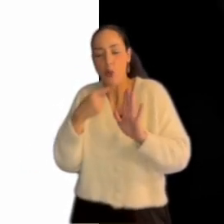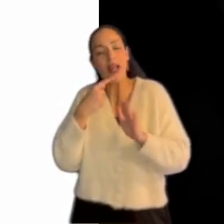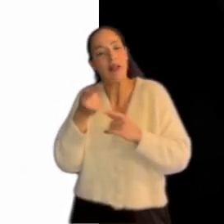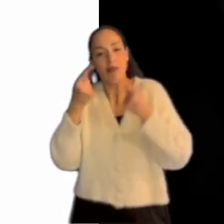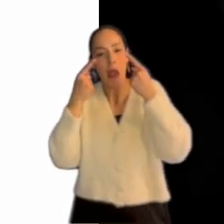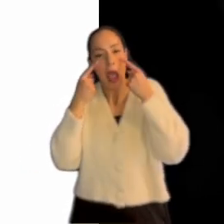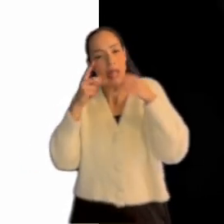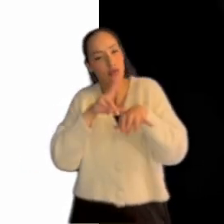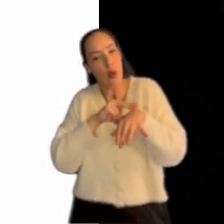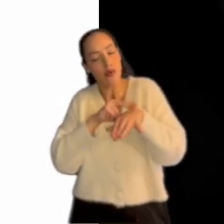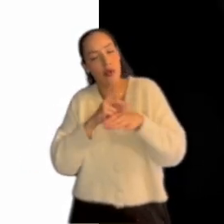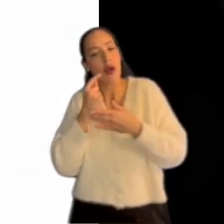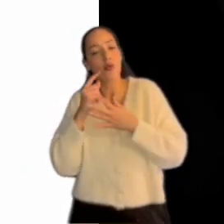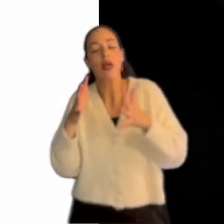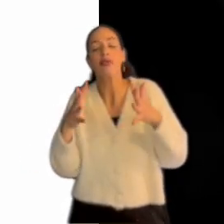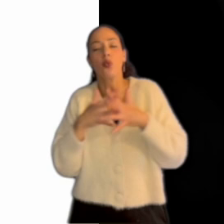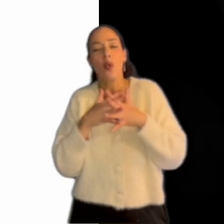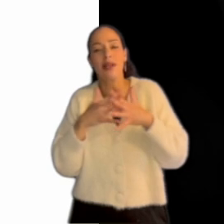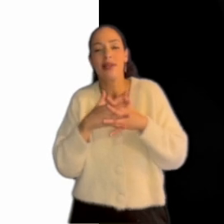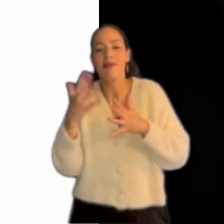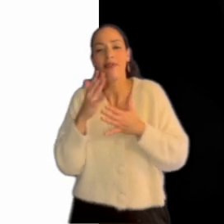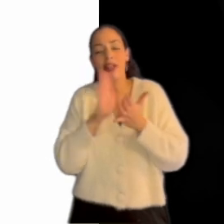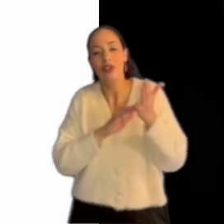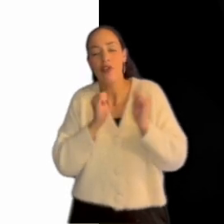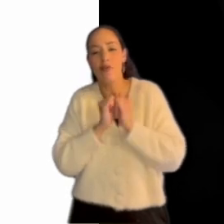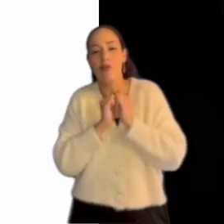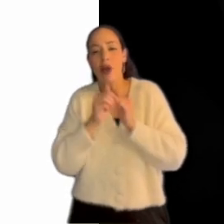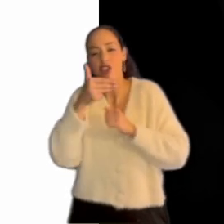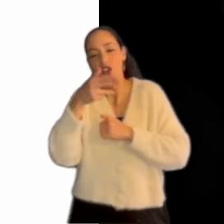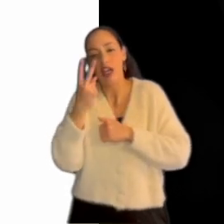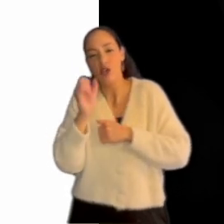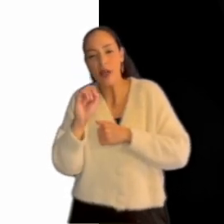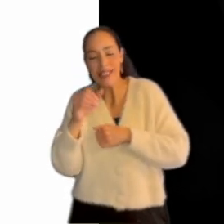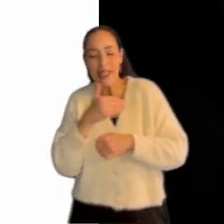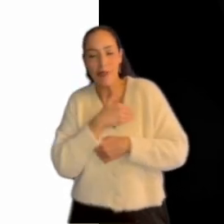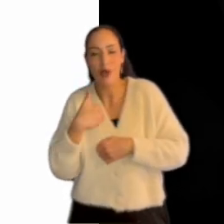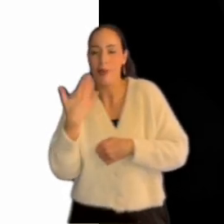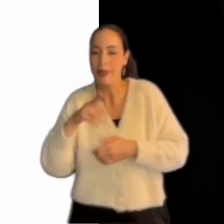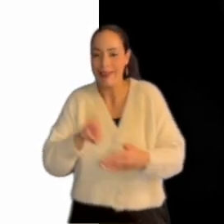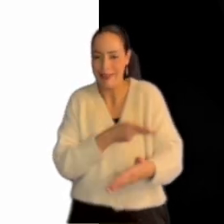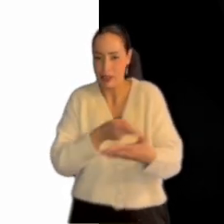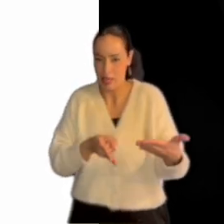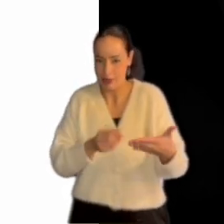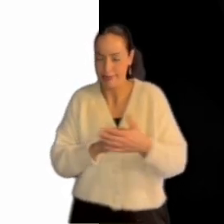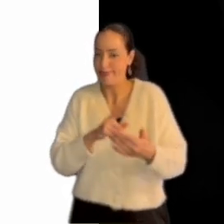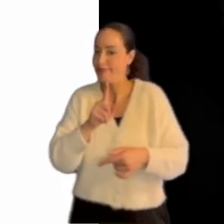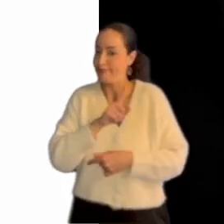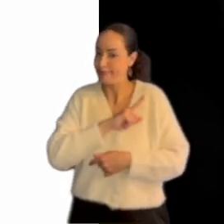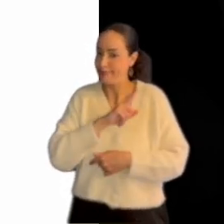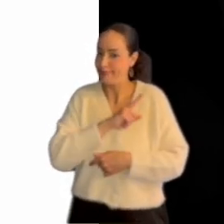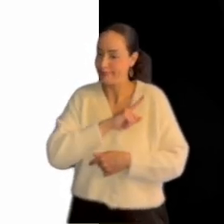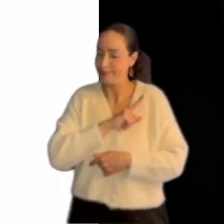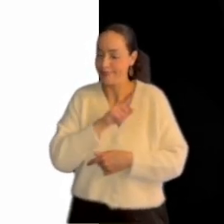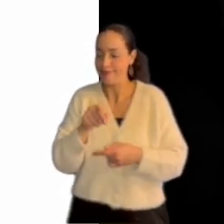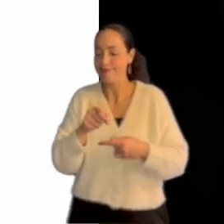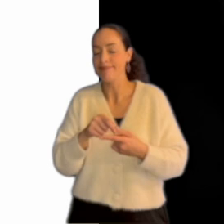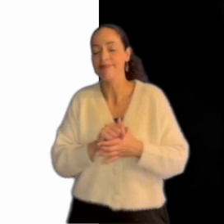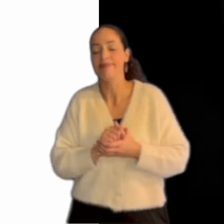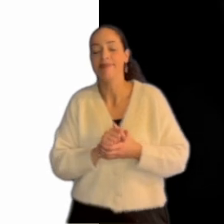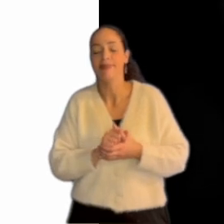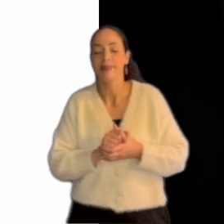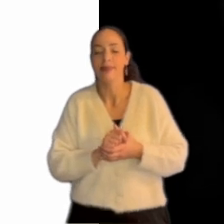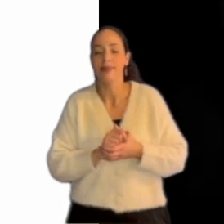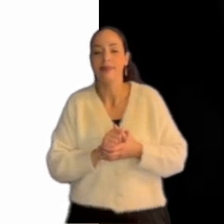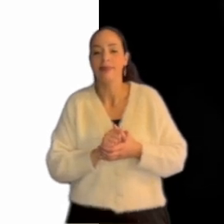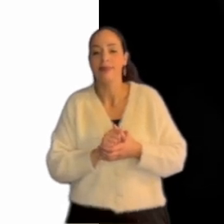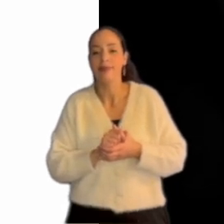March 2023 at 9:20 a.m. has been cancelled. This is due to the reason indicated below. Following a